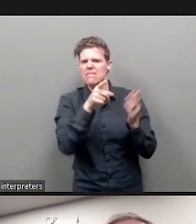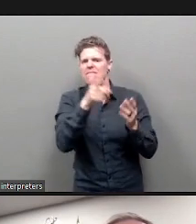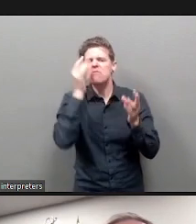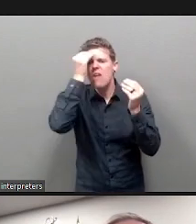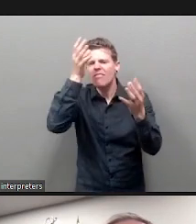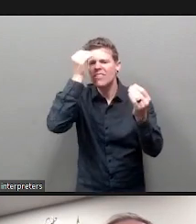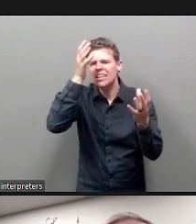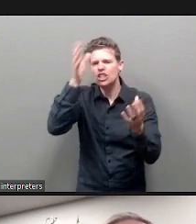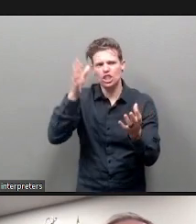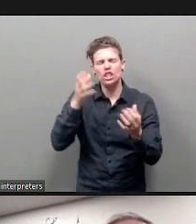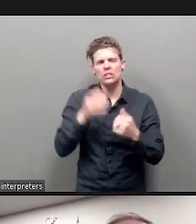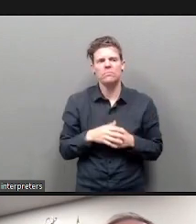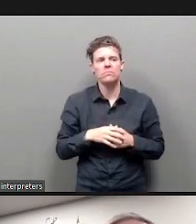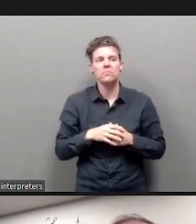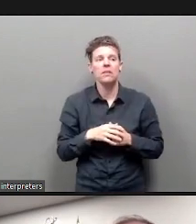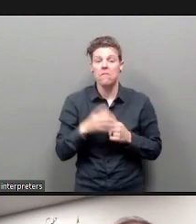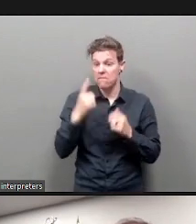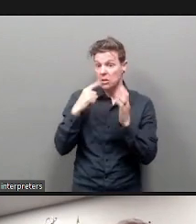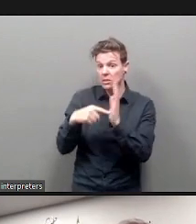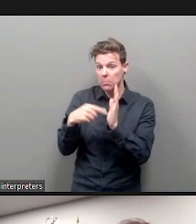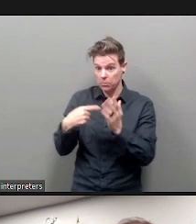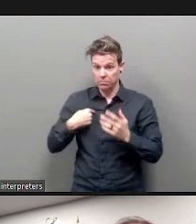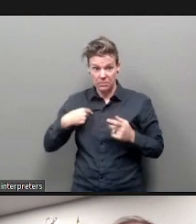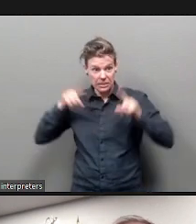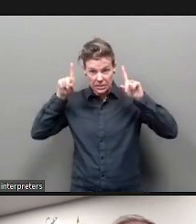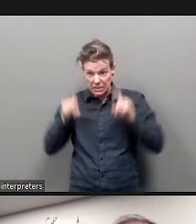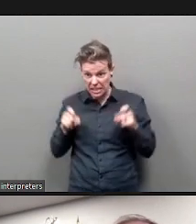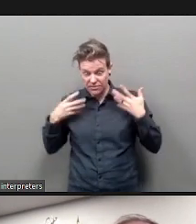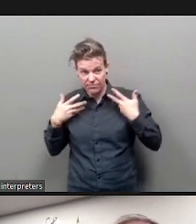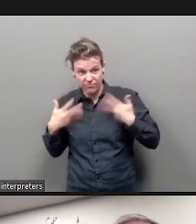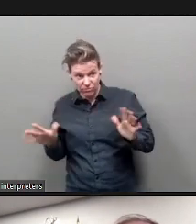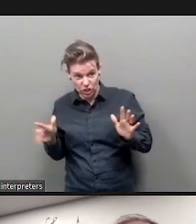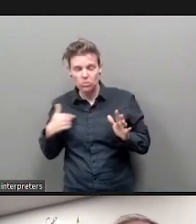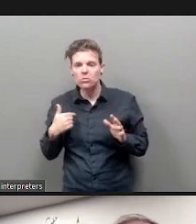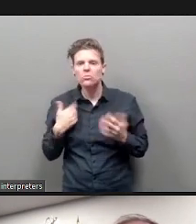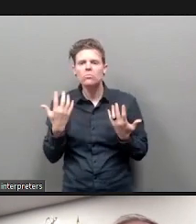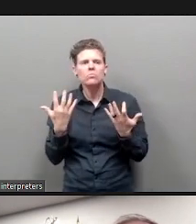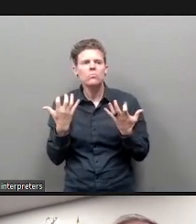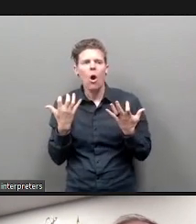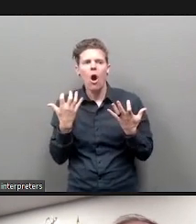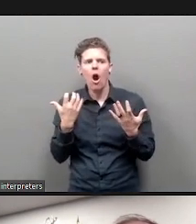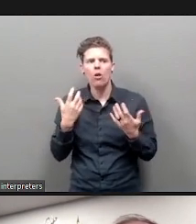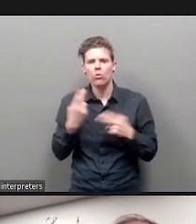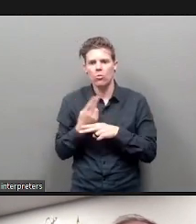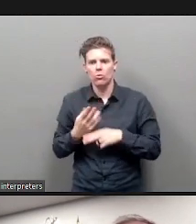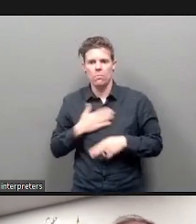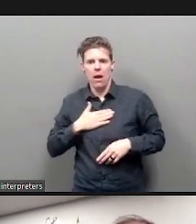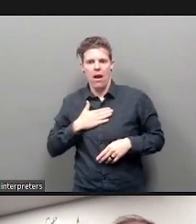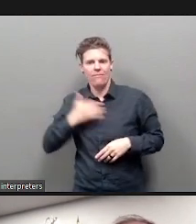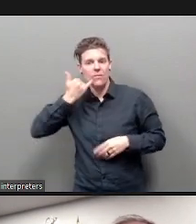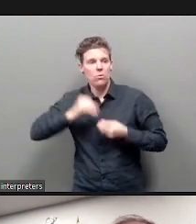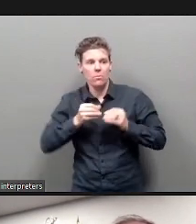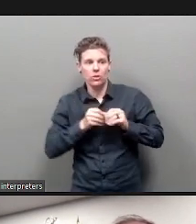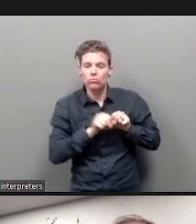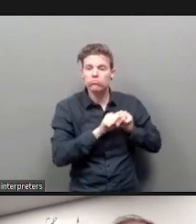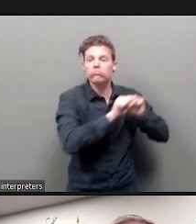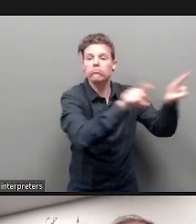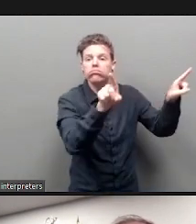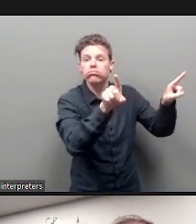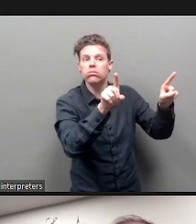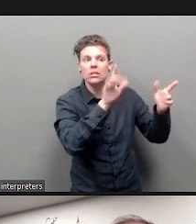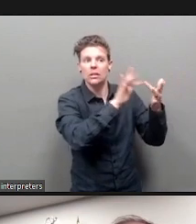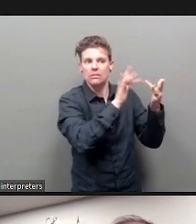tested and you want to be able to use the phone to alert your contacts, you can say, get a new verification